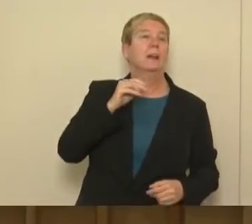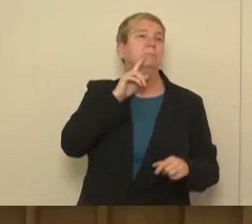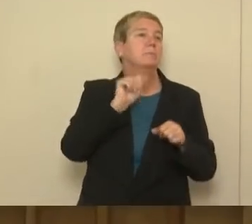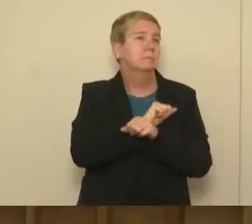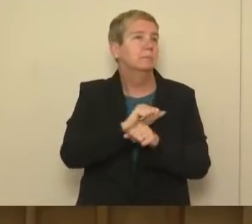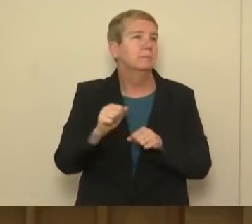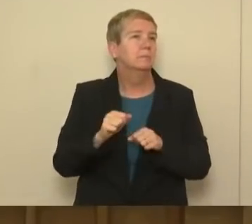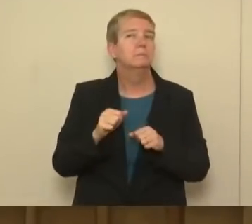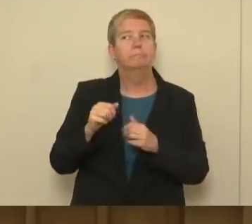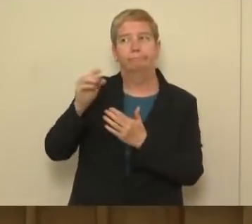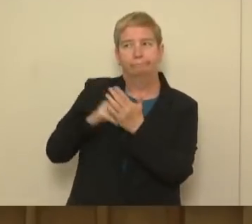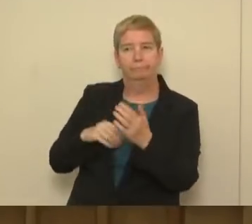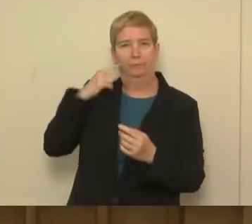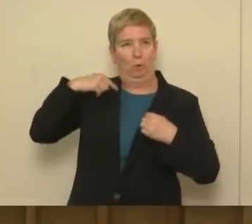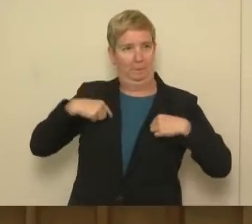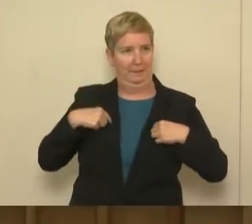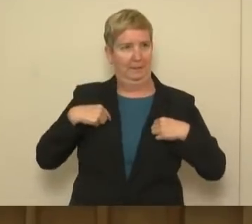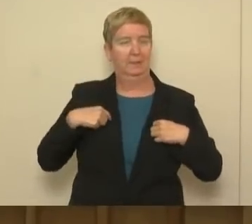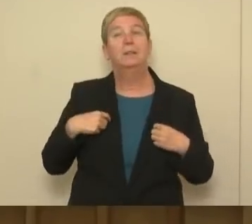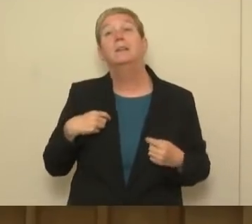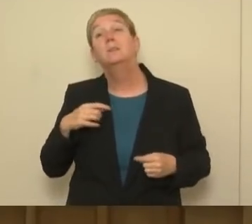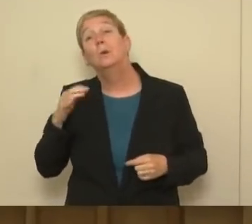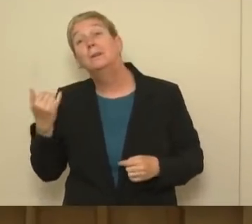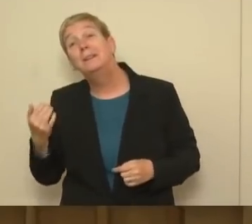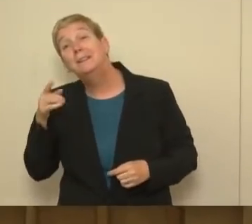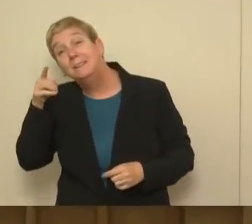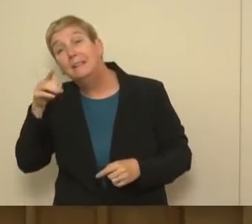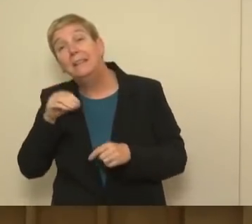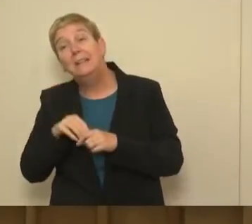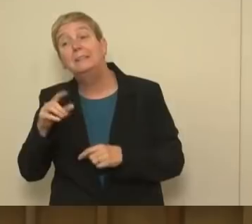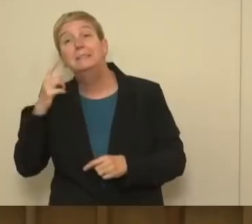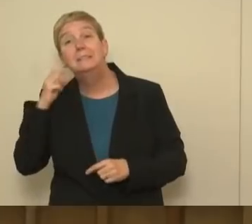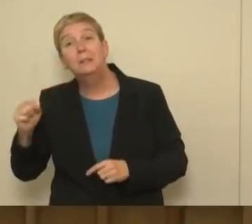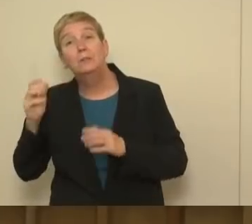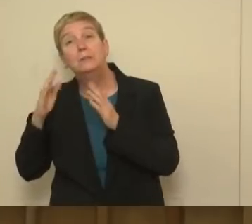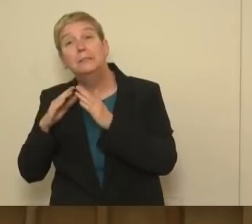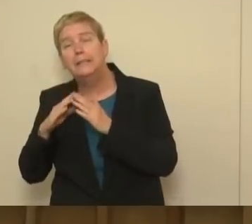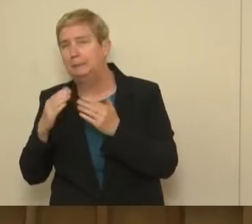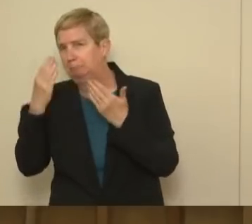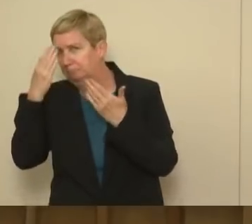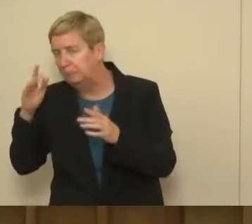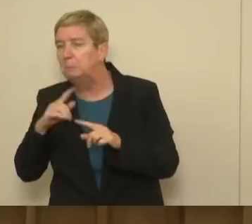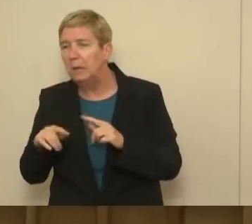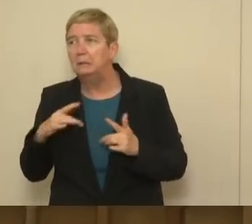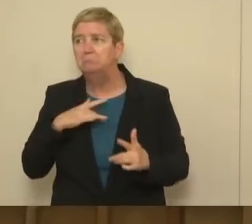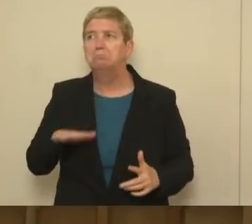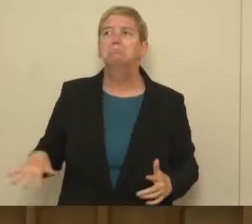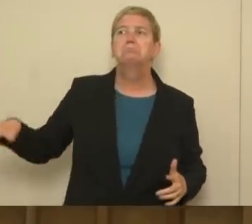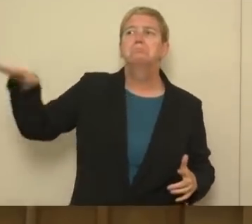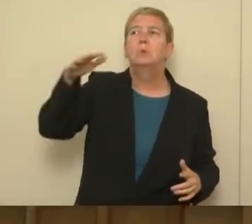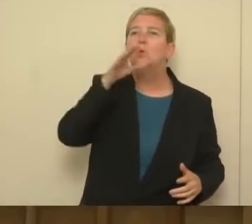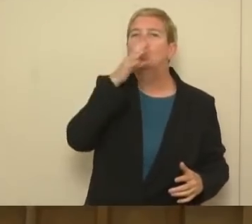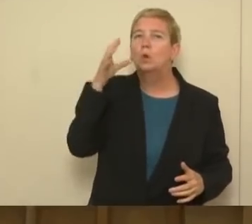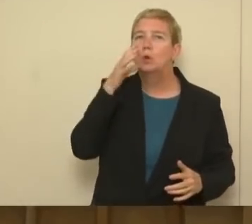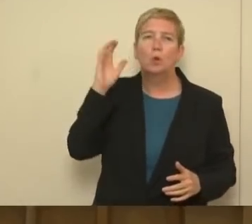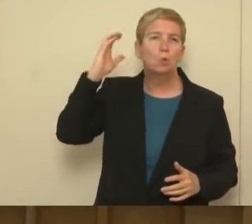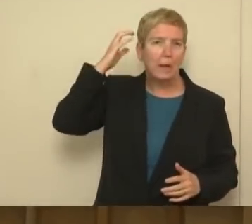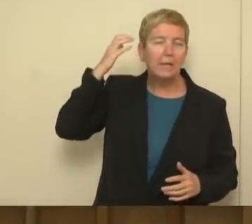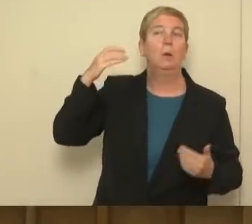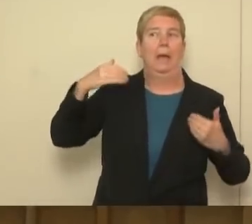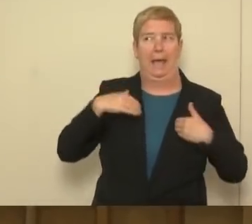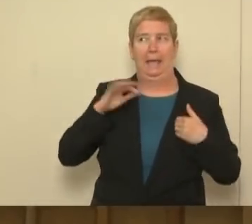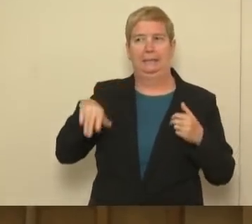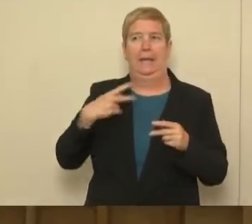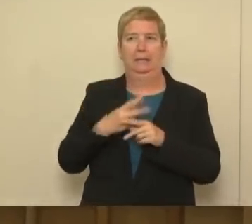sure if that's happening down in Silver City on radio, but it is happening on rural radio all over the state and has been a big push and something that